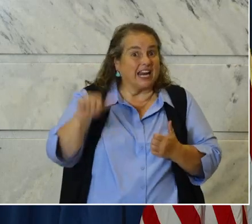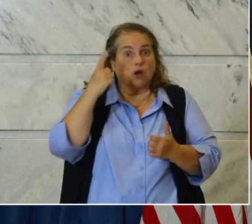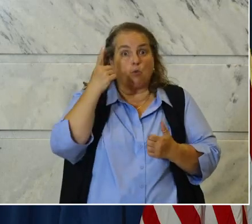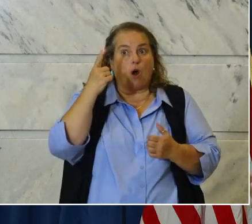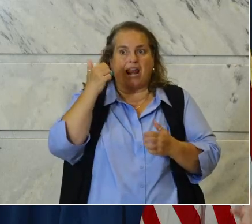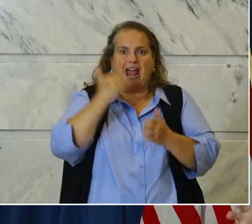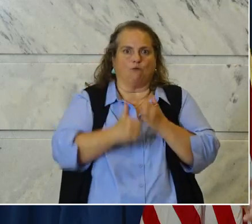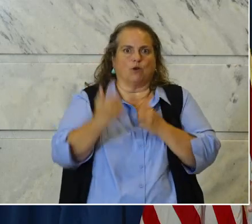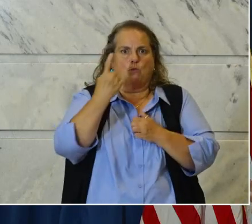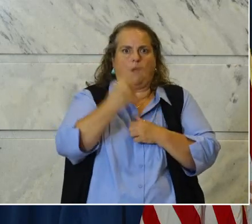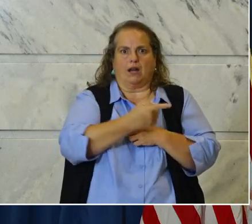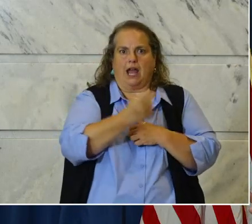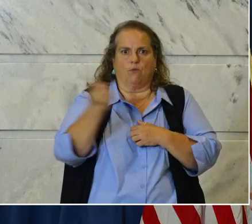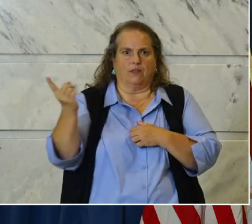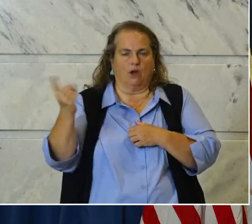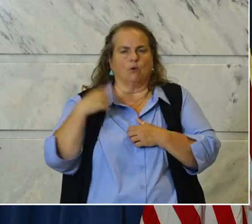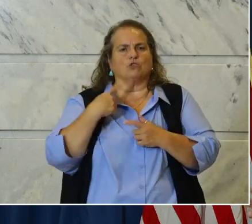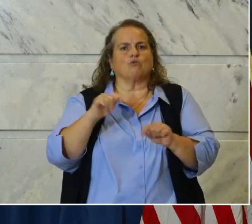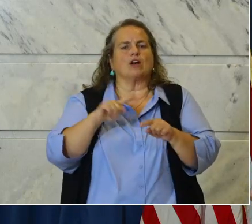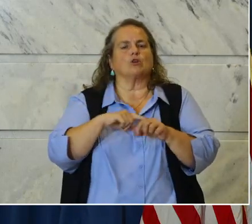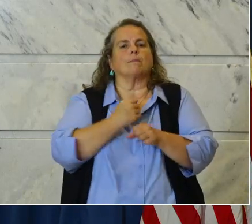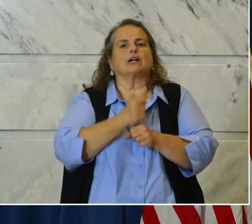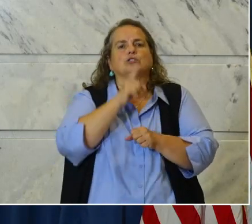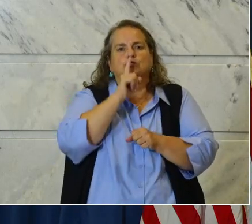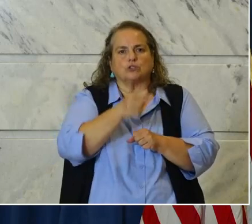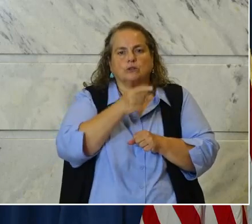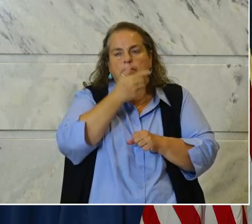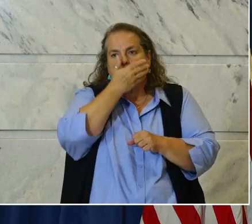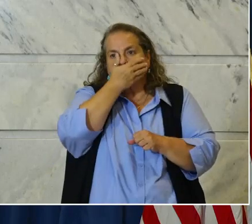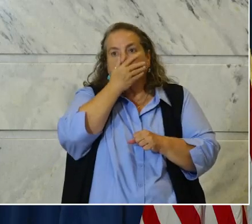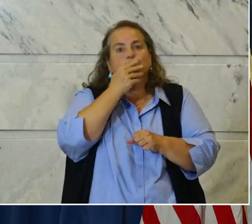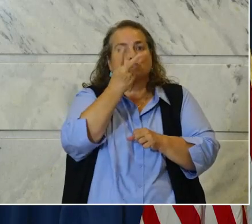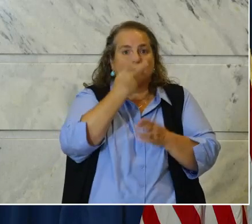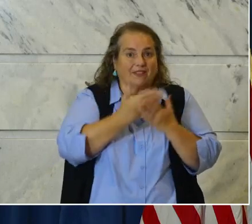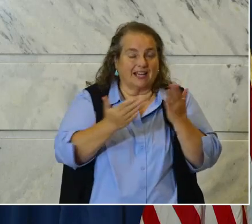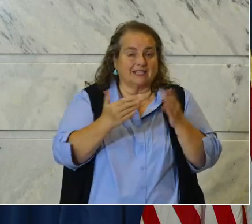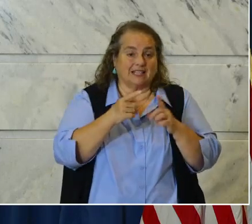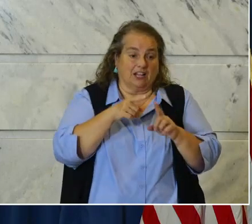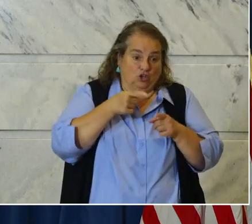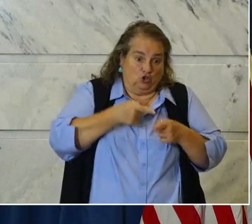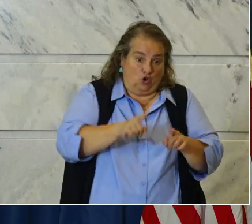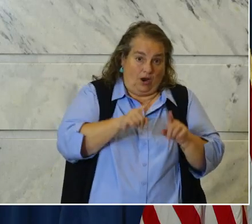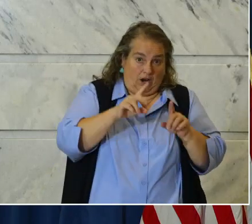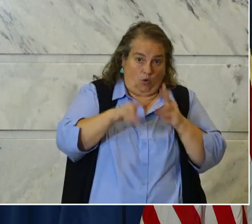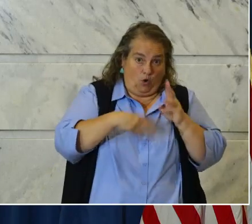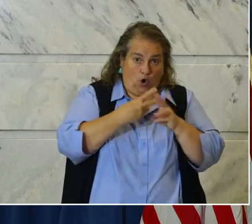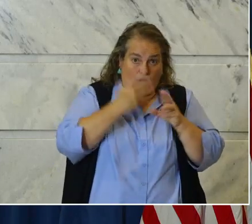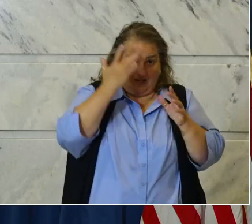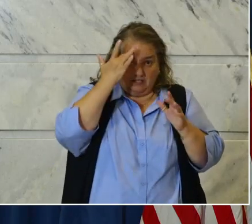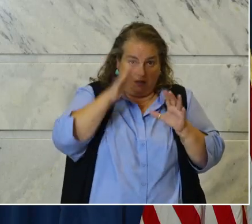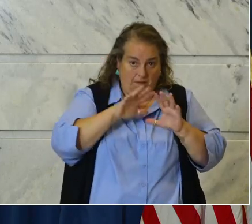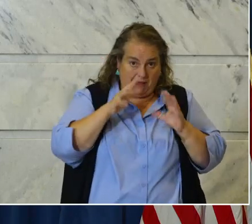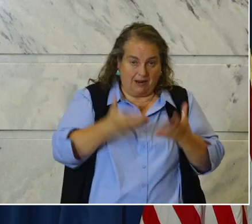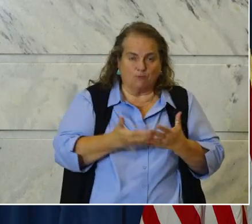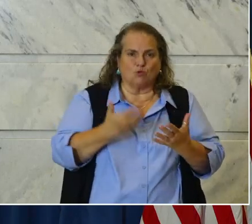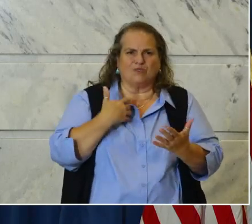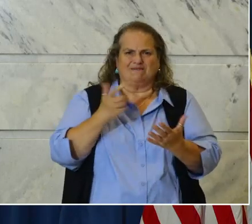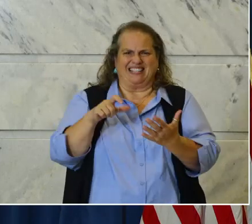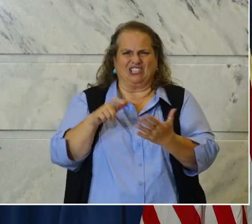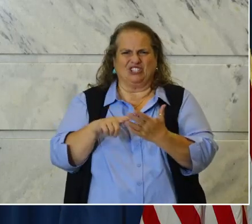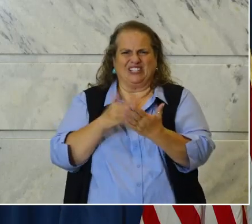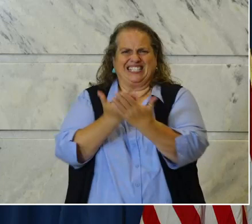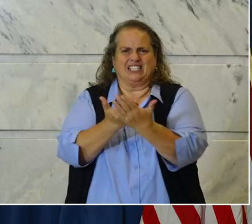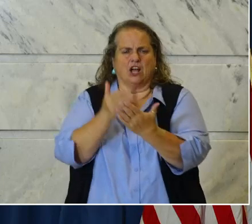make sure in the two things. In the midst of a pandemic, we're reaching first those that are most at risk.